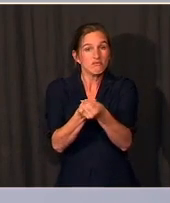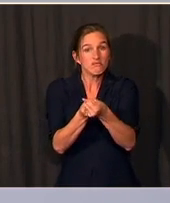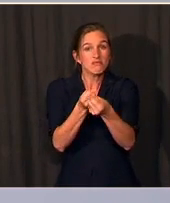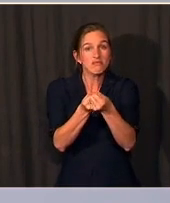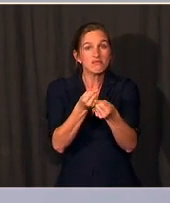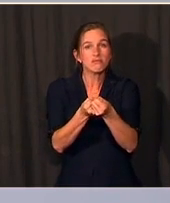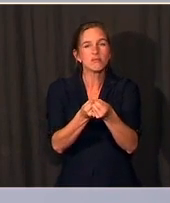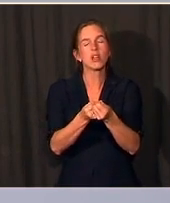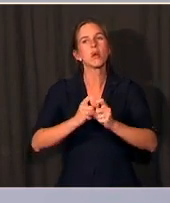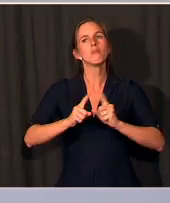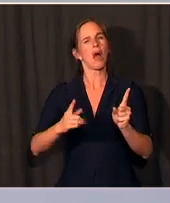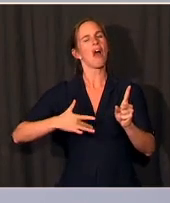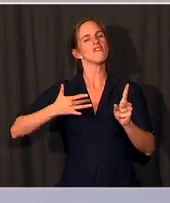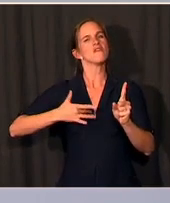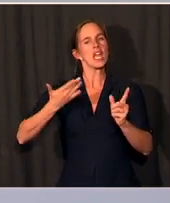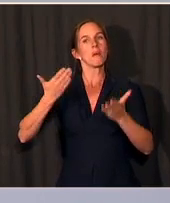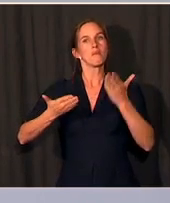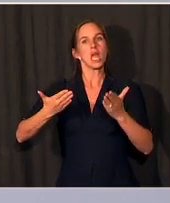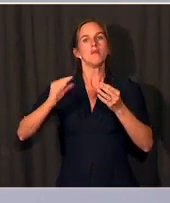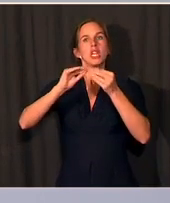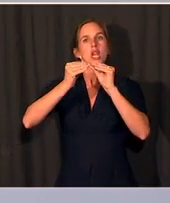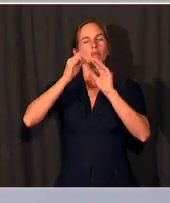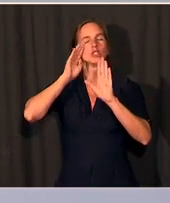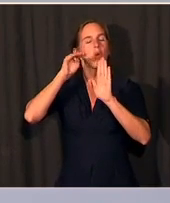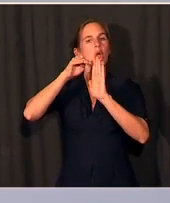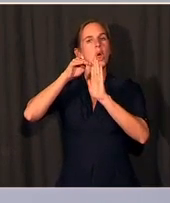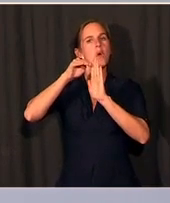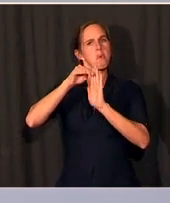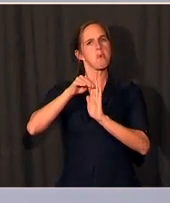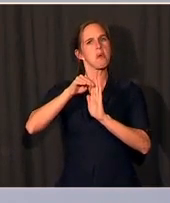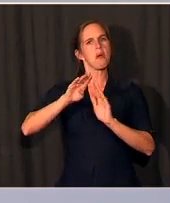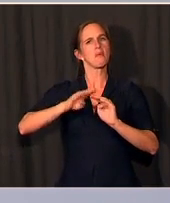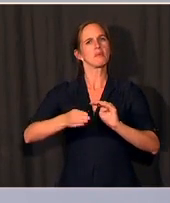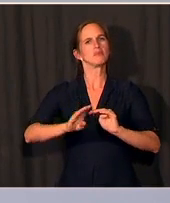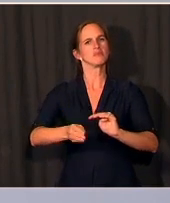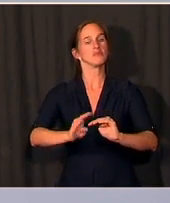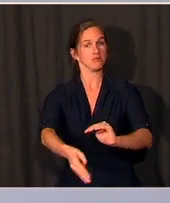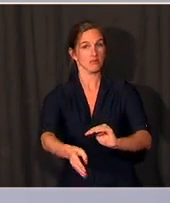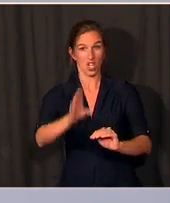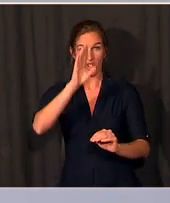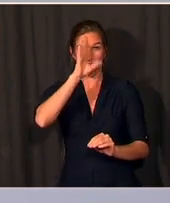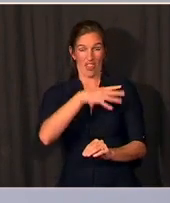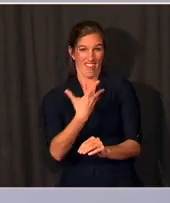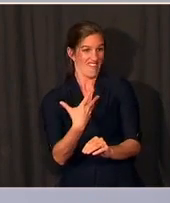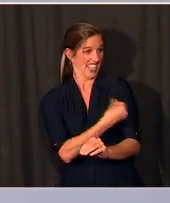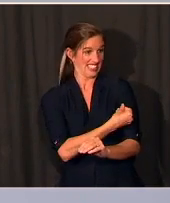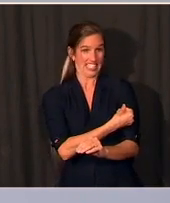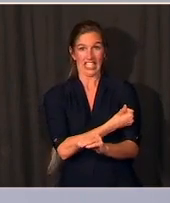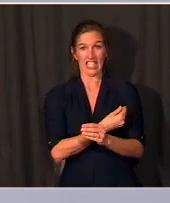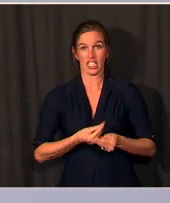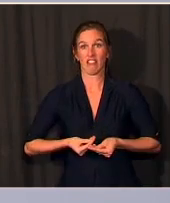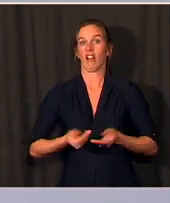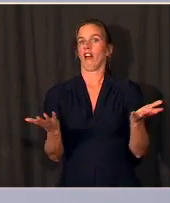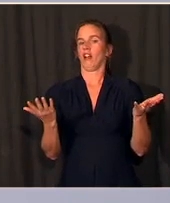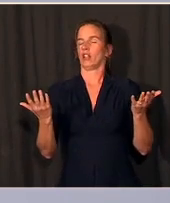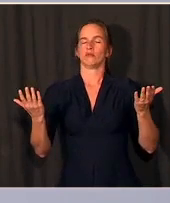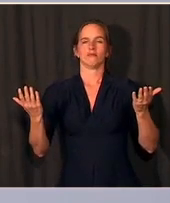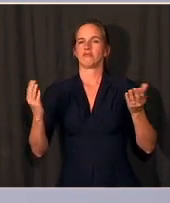possibly very quickly. We'll see what happens. But with the vaccine, you'll see numbers going